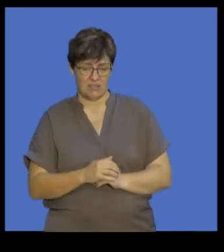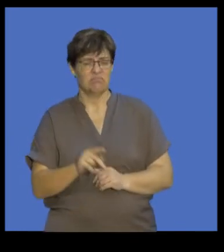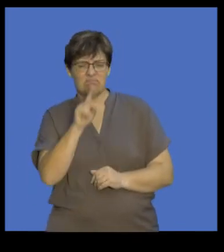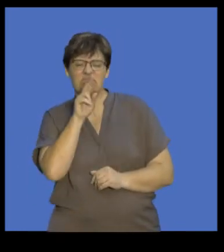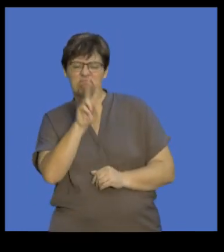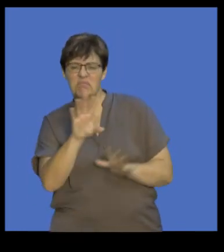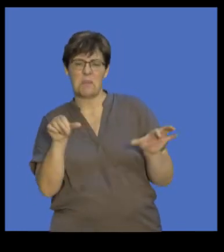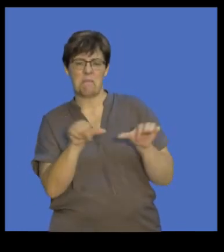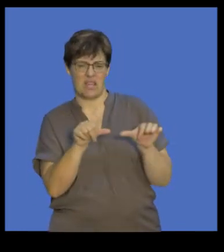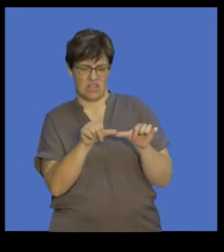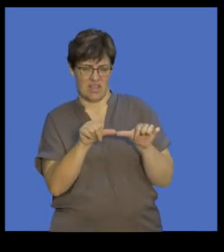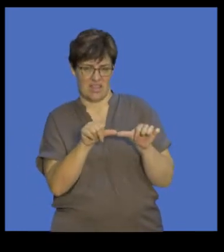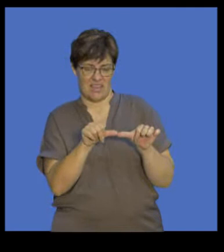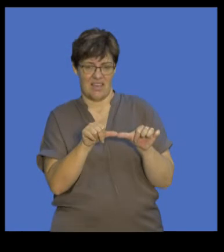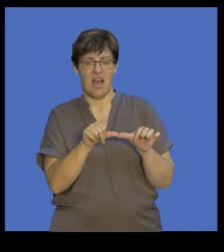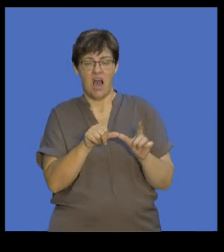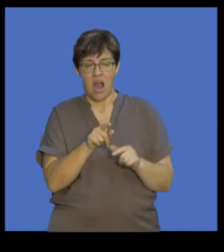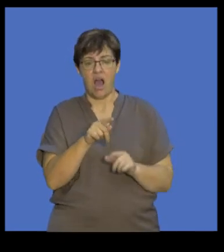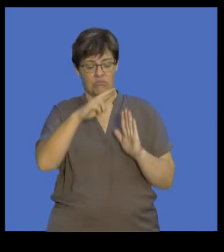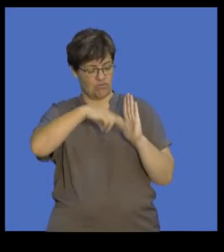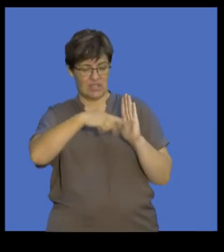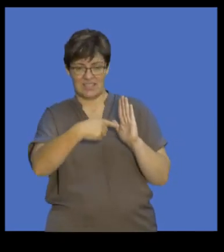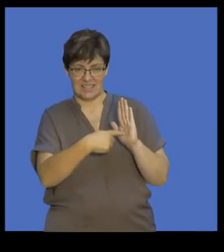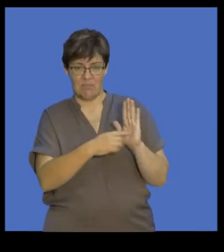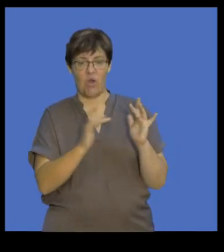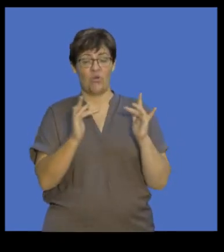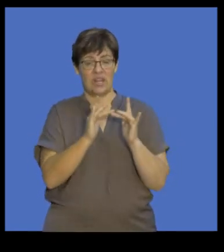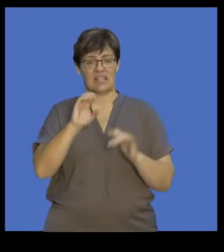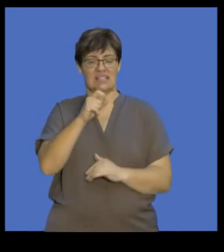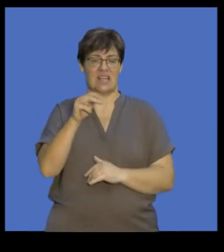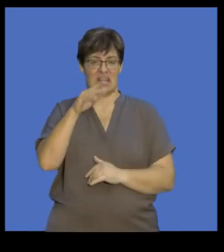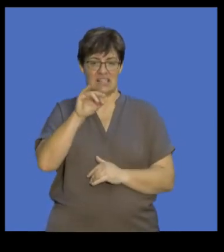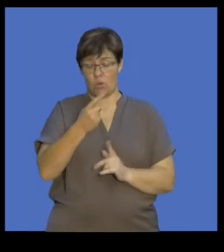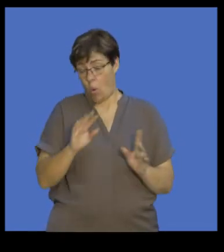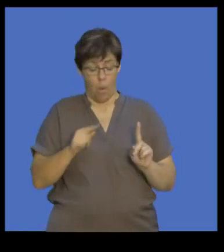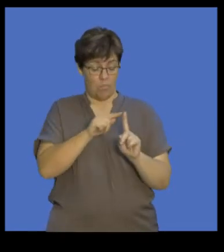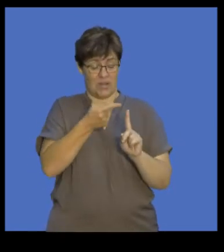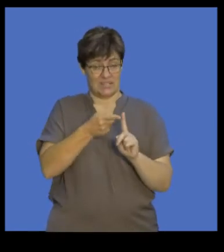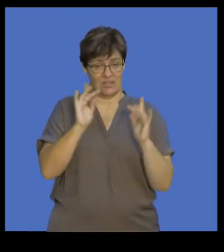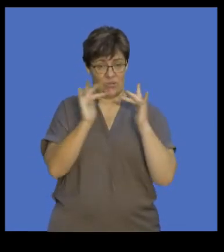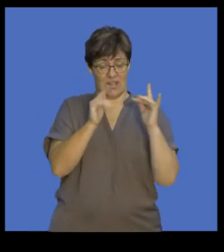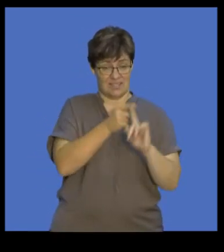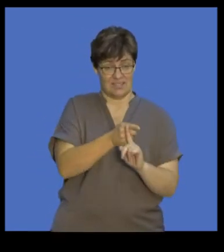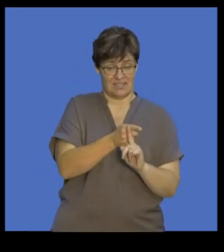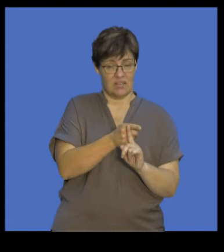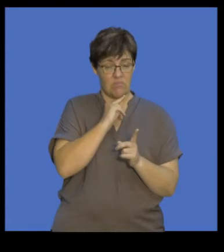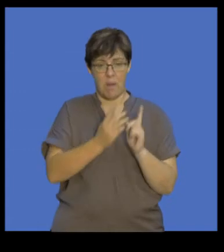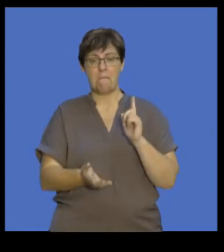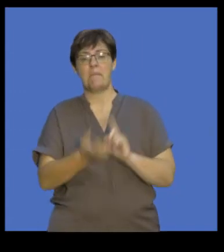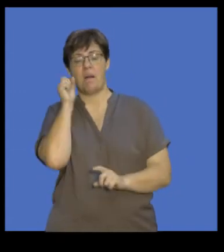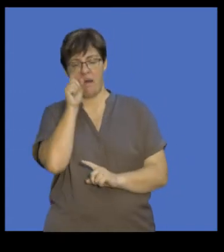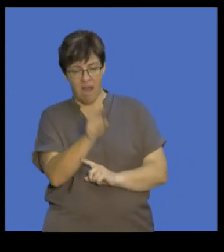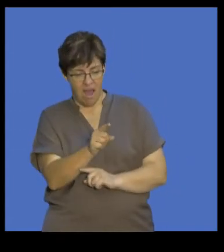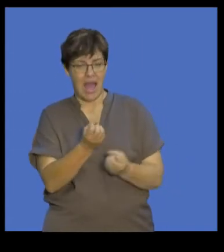exactly we measure current using an ammeter by connecting it in series or at a point so that we get an indication of